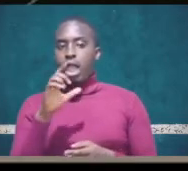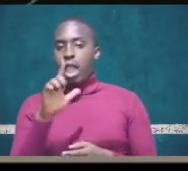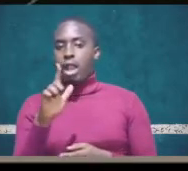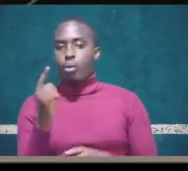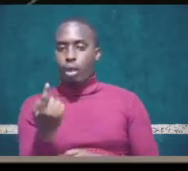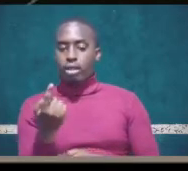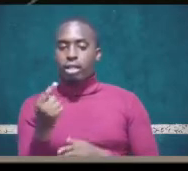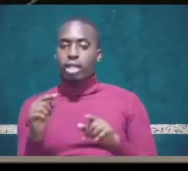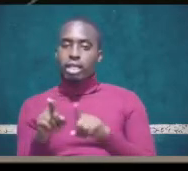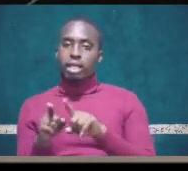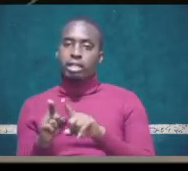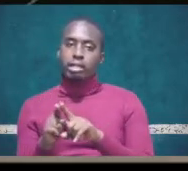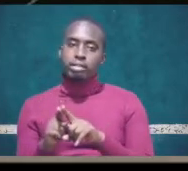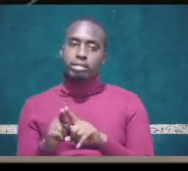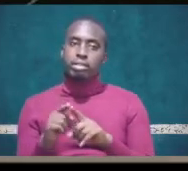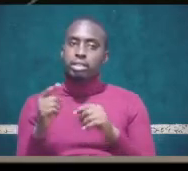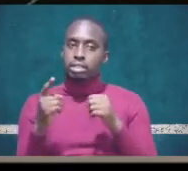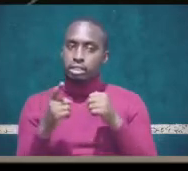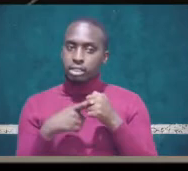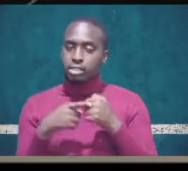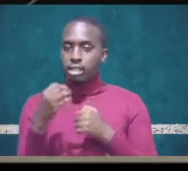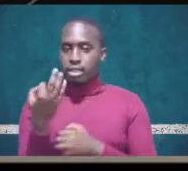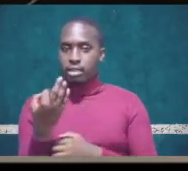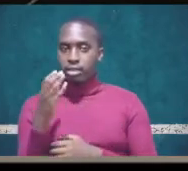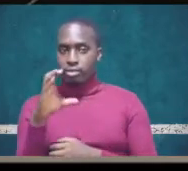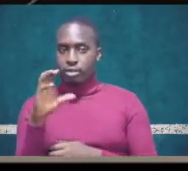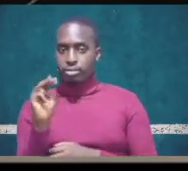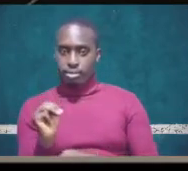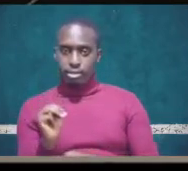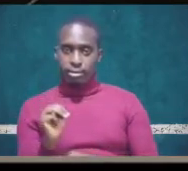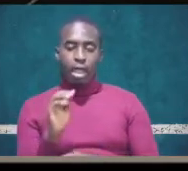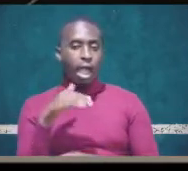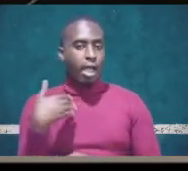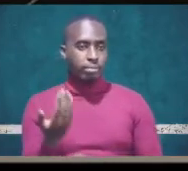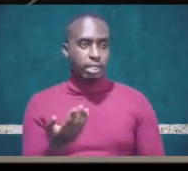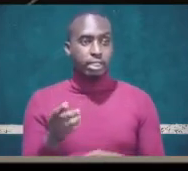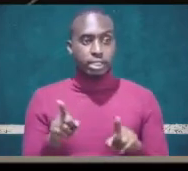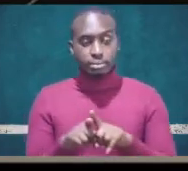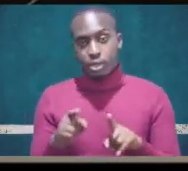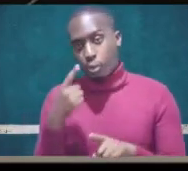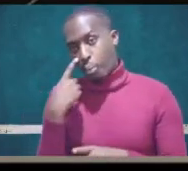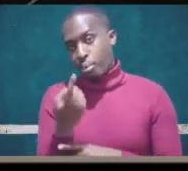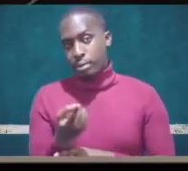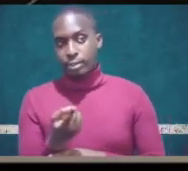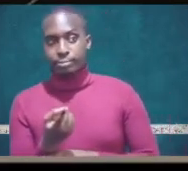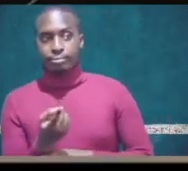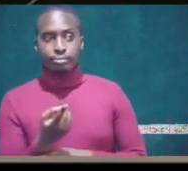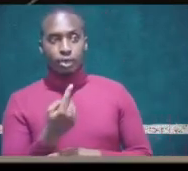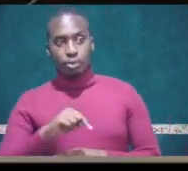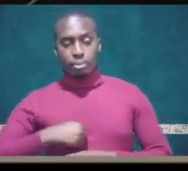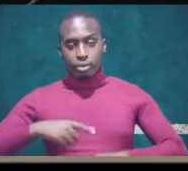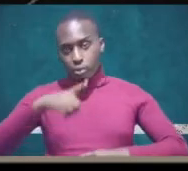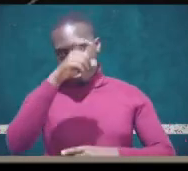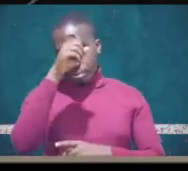L1 equals to 63 centimeters. Then, as you see, if we are being